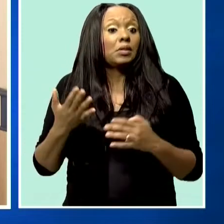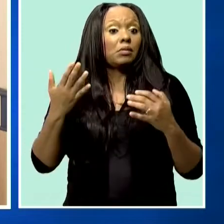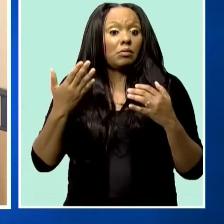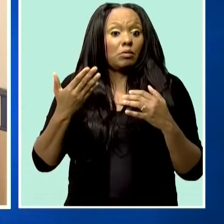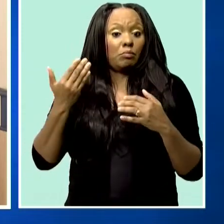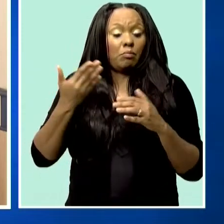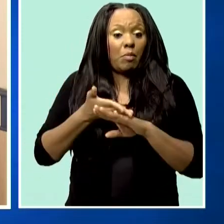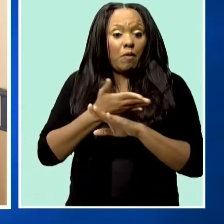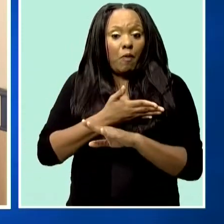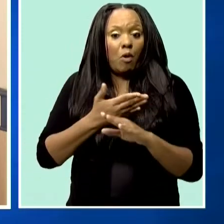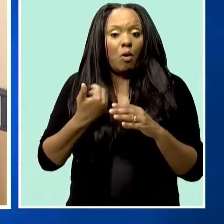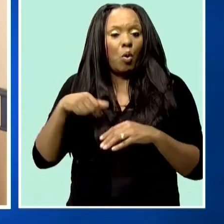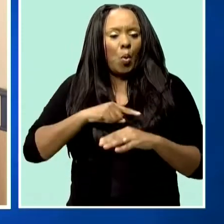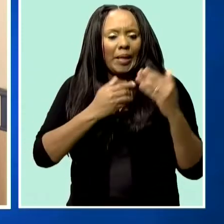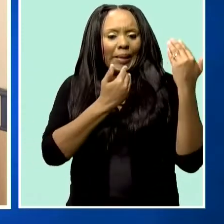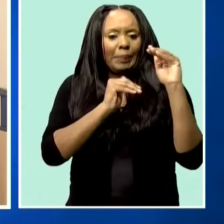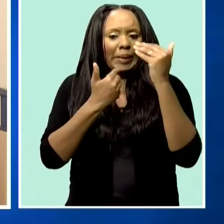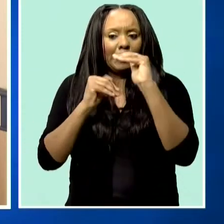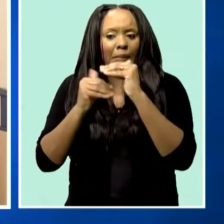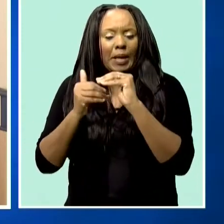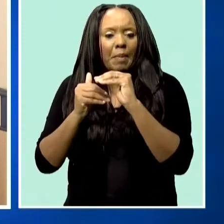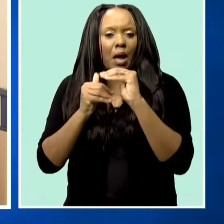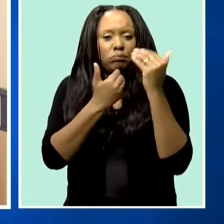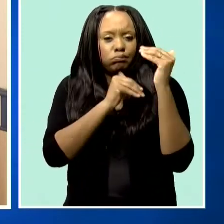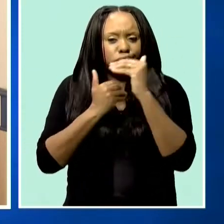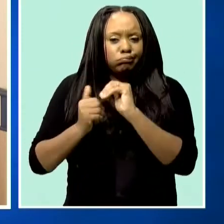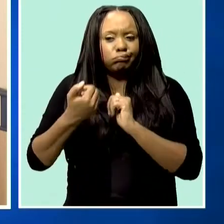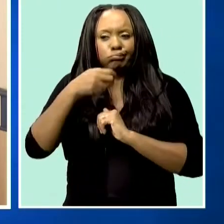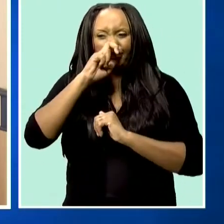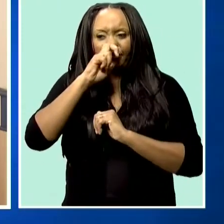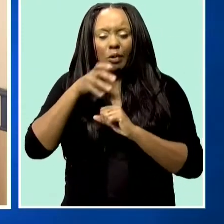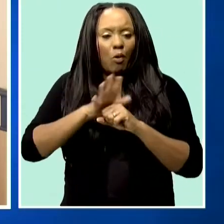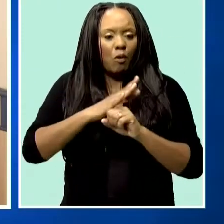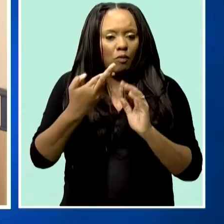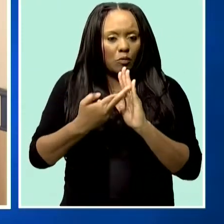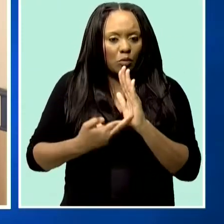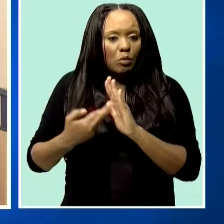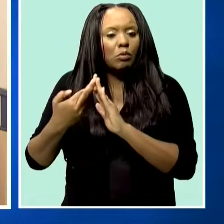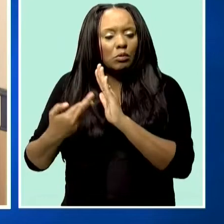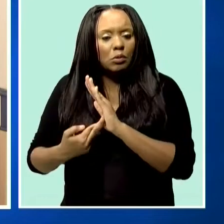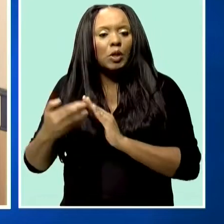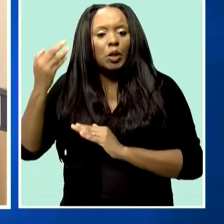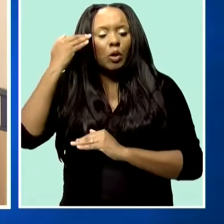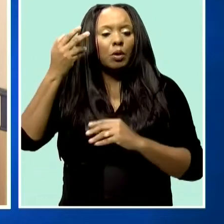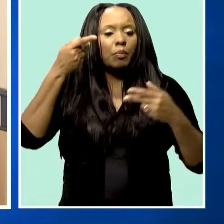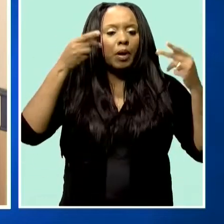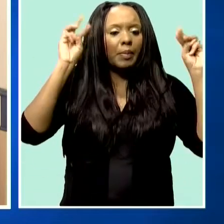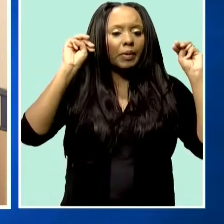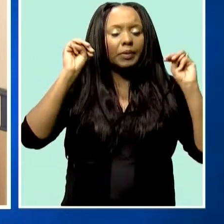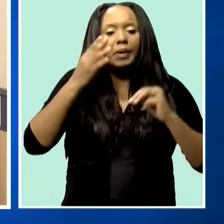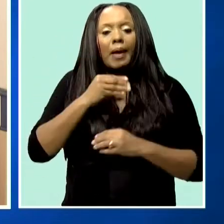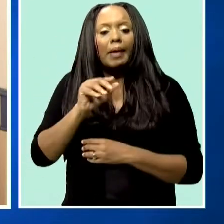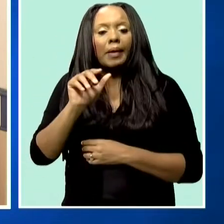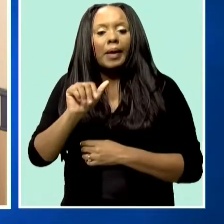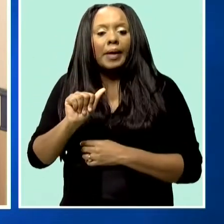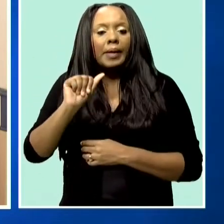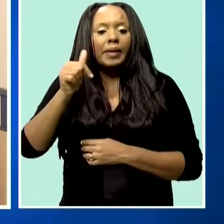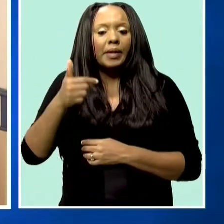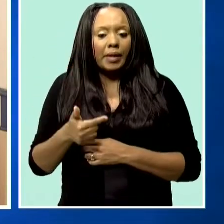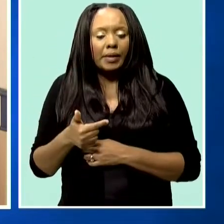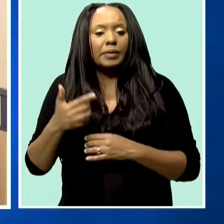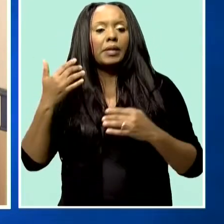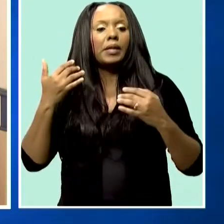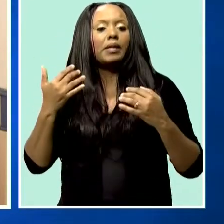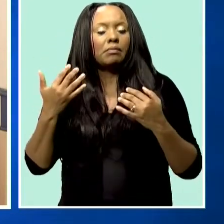including some of the instances that were mentioned earlier by the Prime Minister and by the Attorney General. And so it allows for a seamless